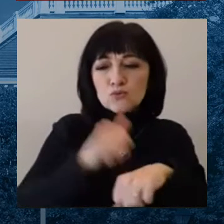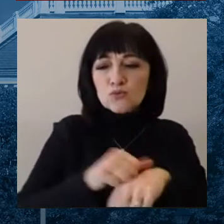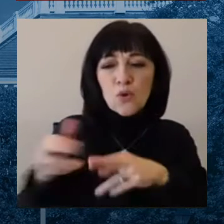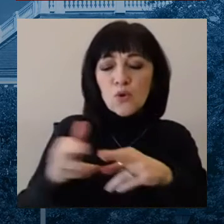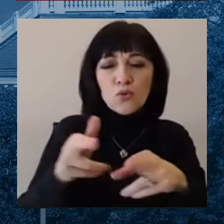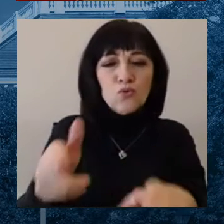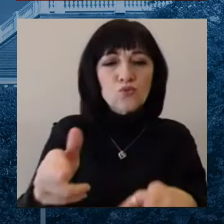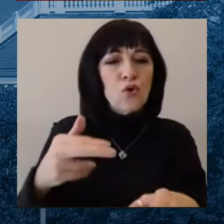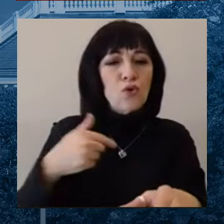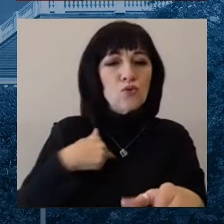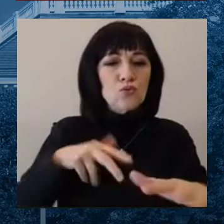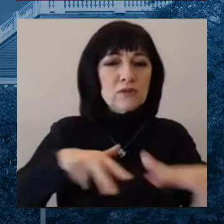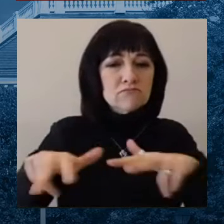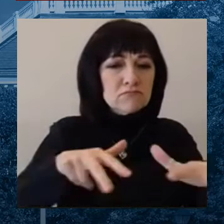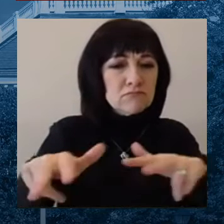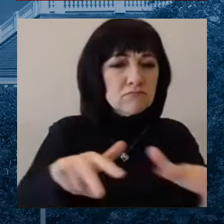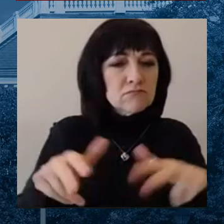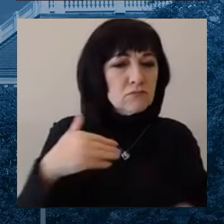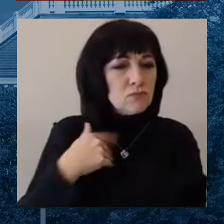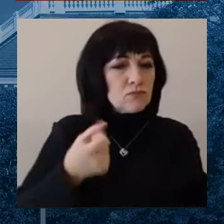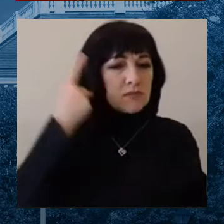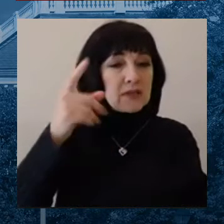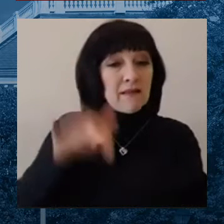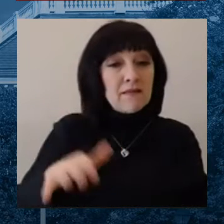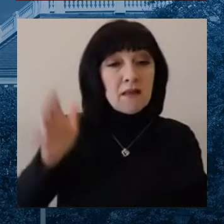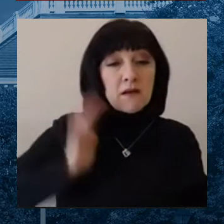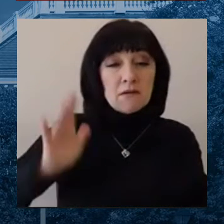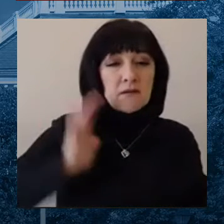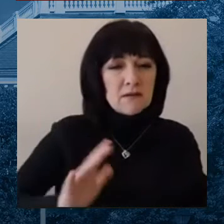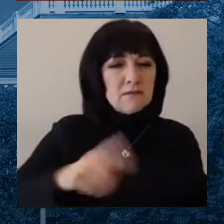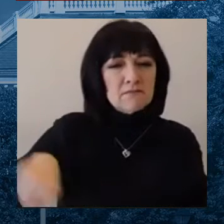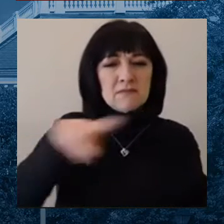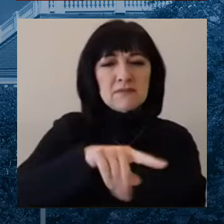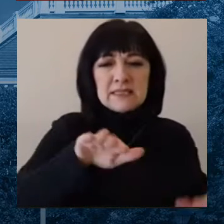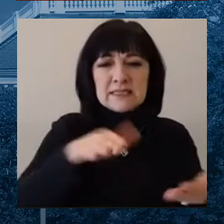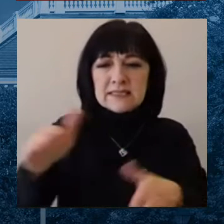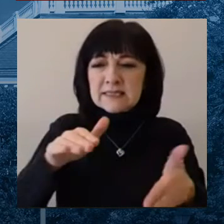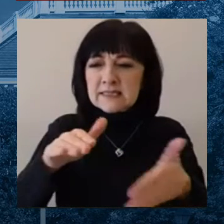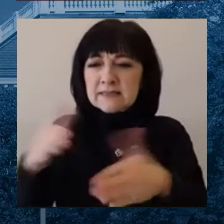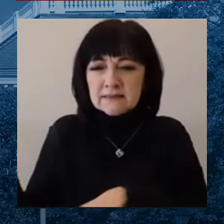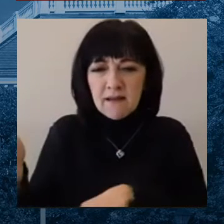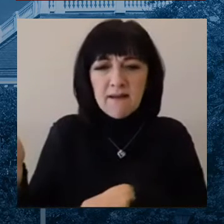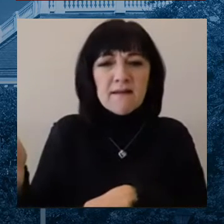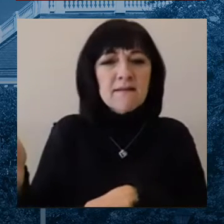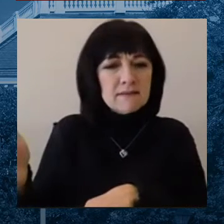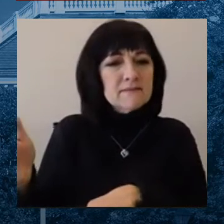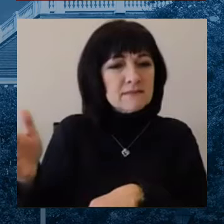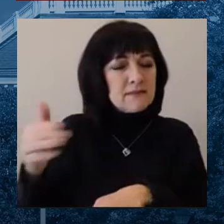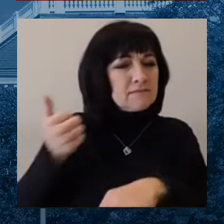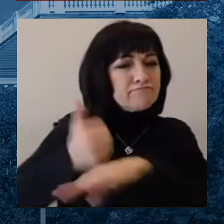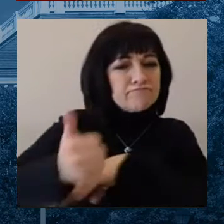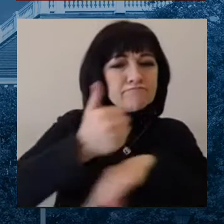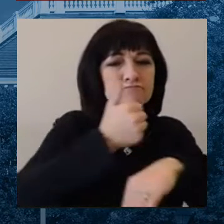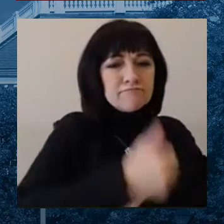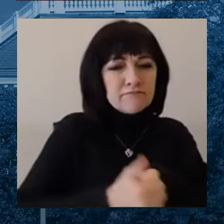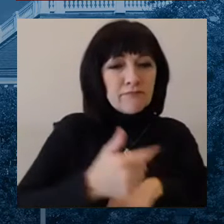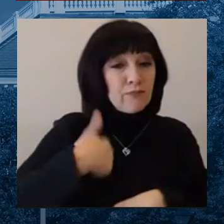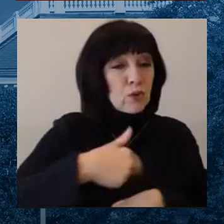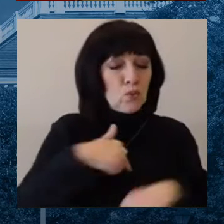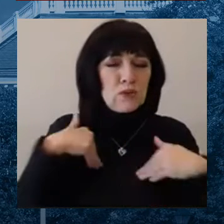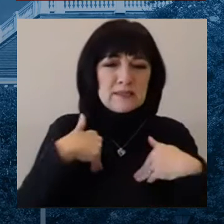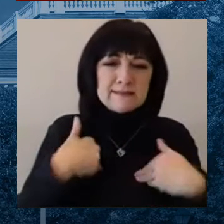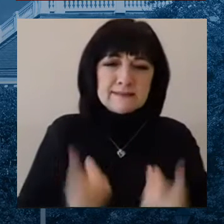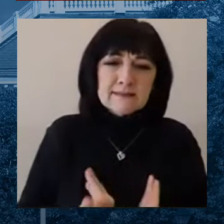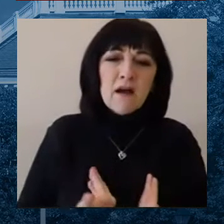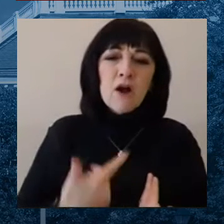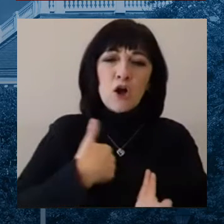chastening rod, felt in the days when hope unborn had died, yet with a steady beat, have not our weary feet come to the place for which